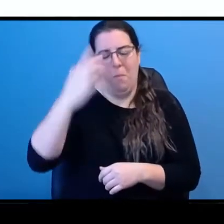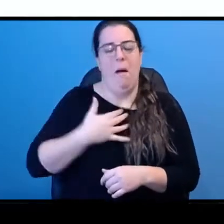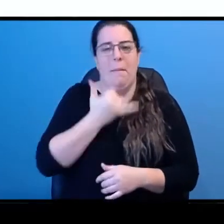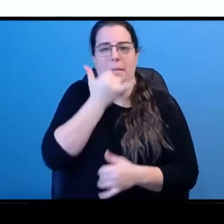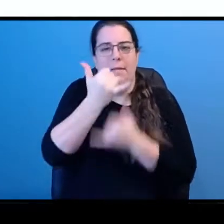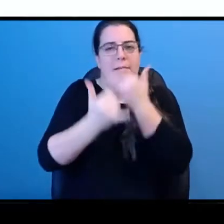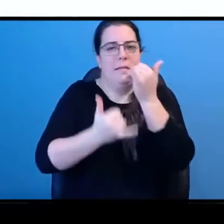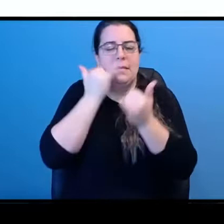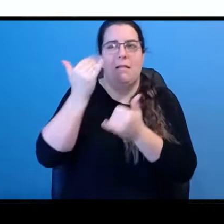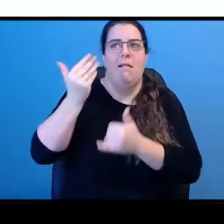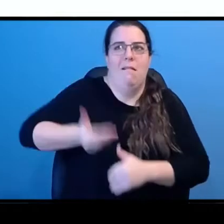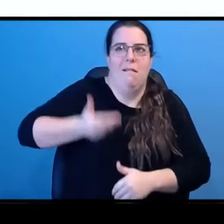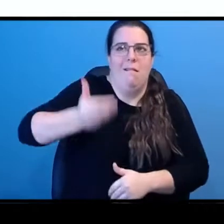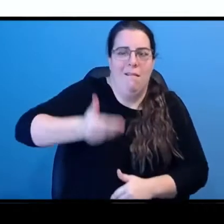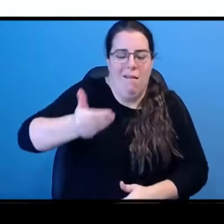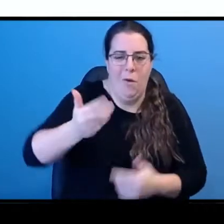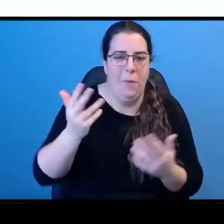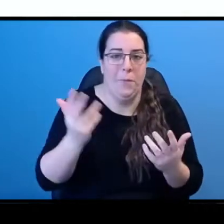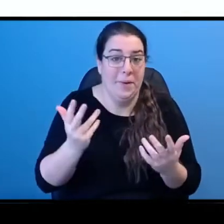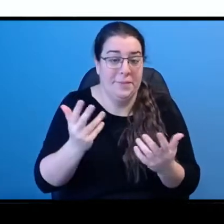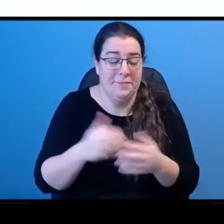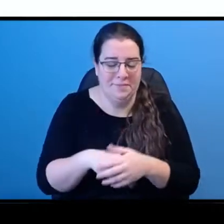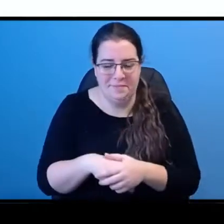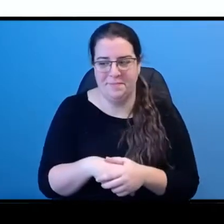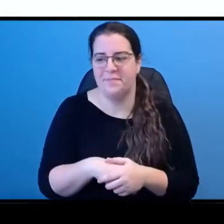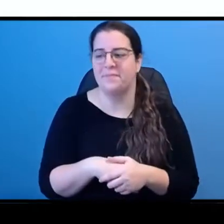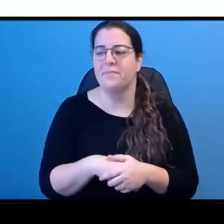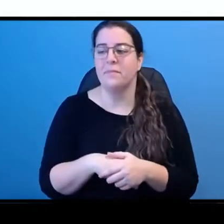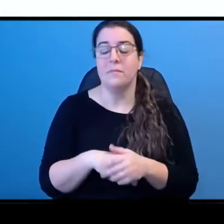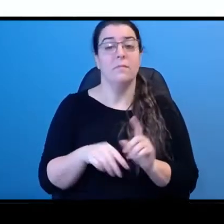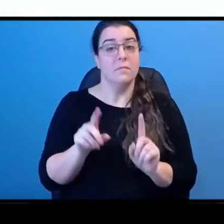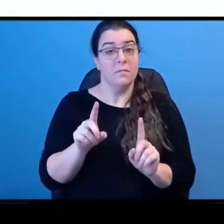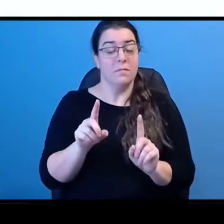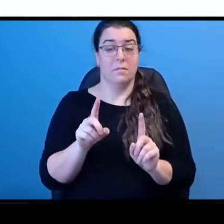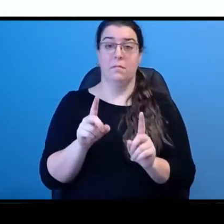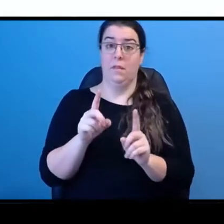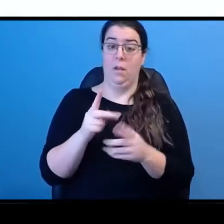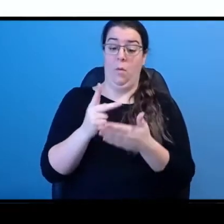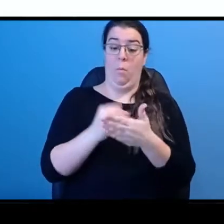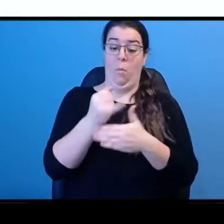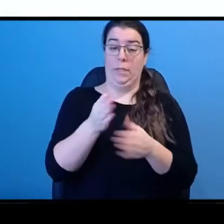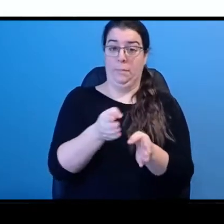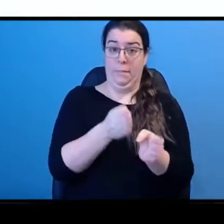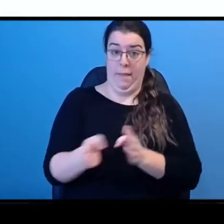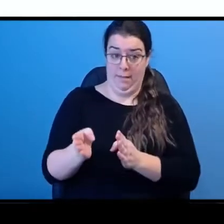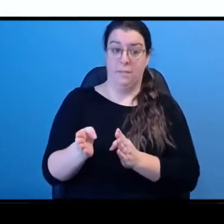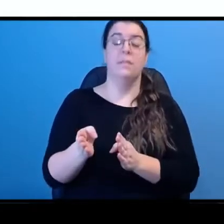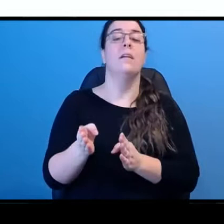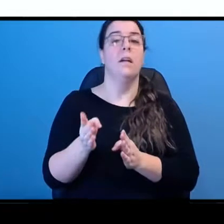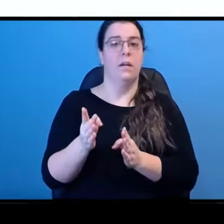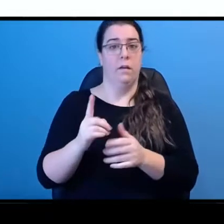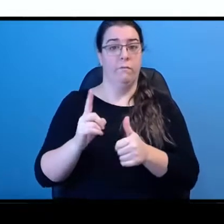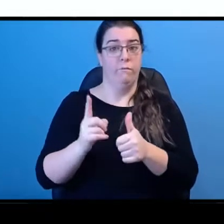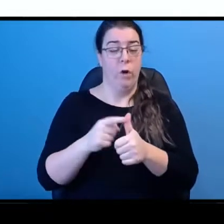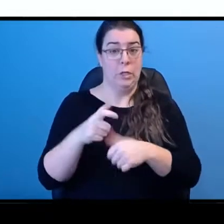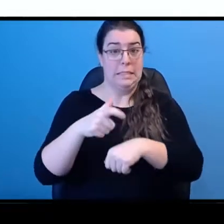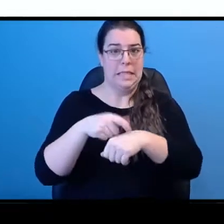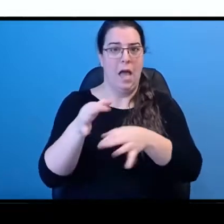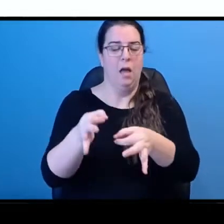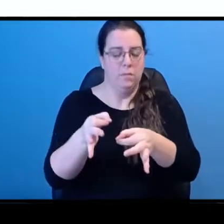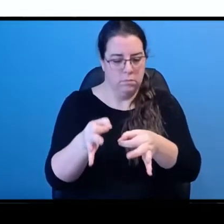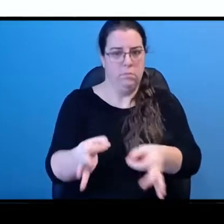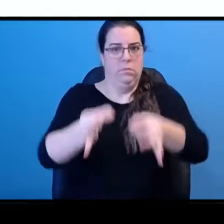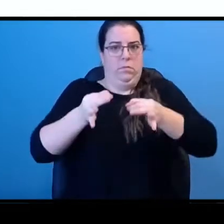Understanding, that you have to hear back, try to apply for grants with enough time that you have time to hear back. When you